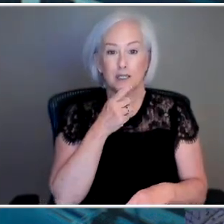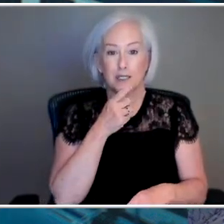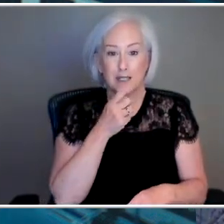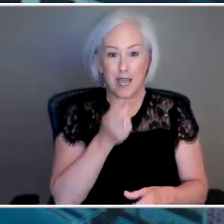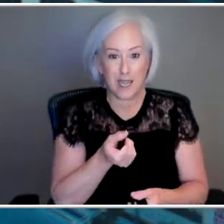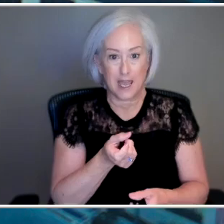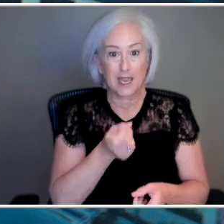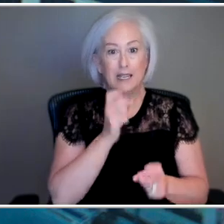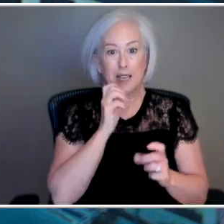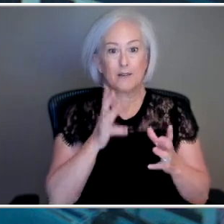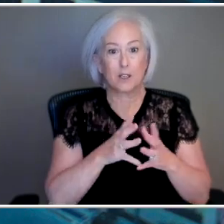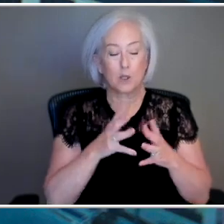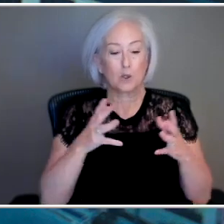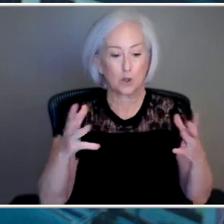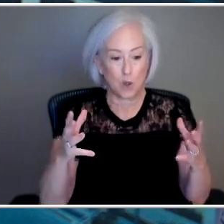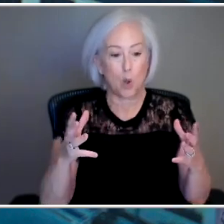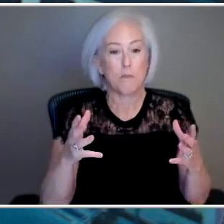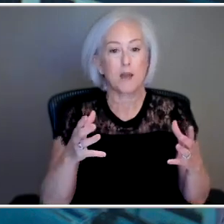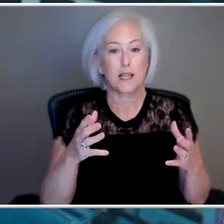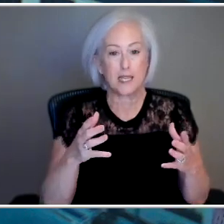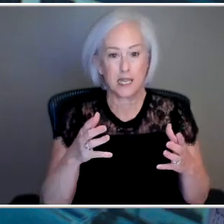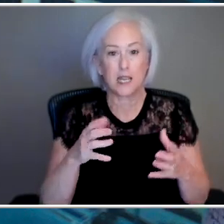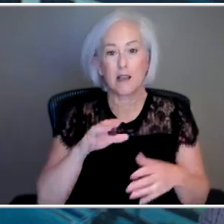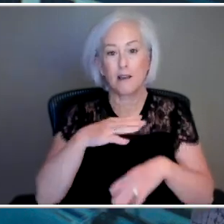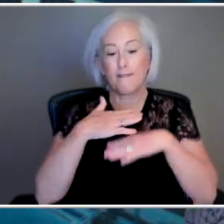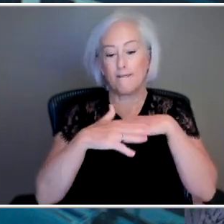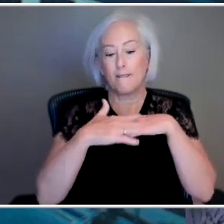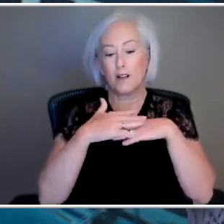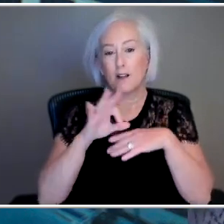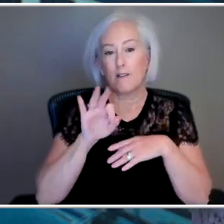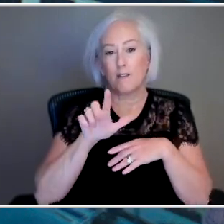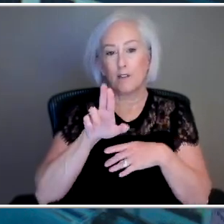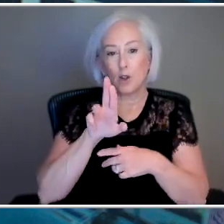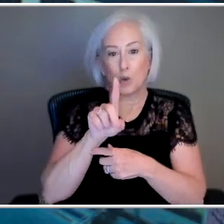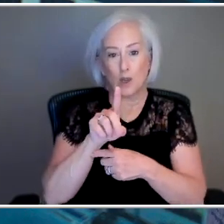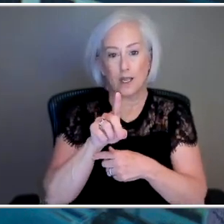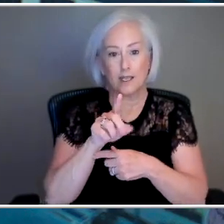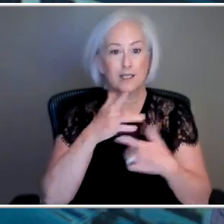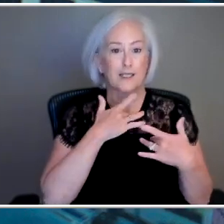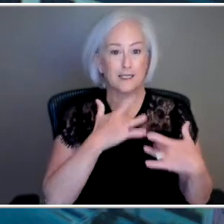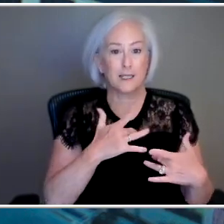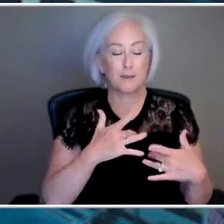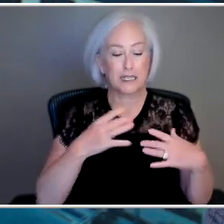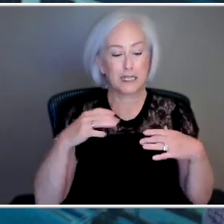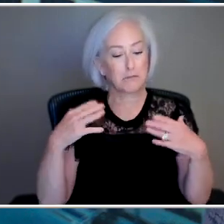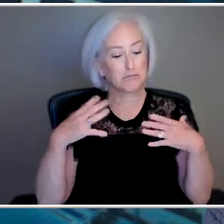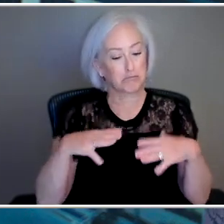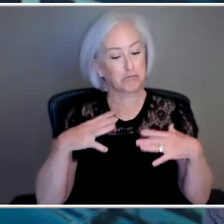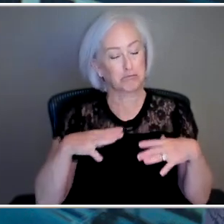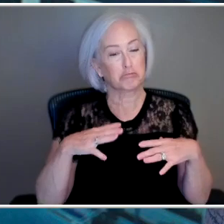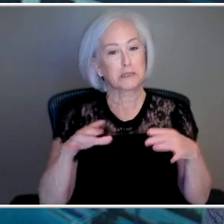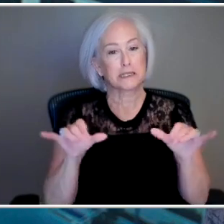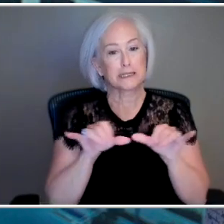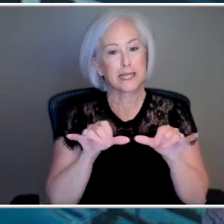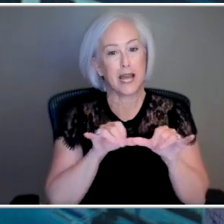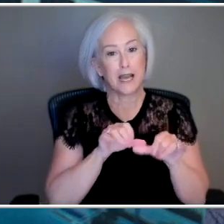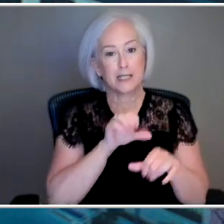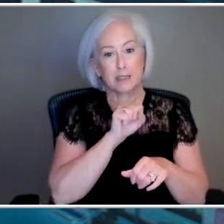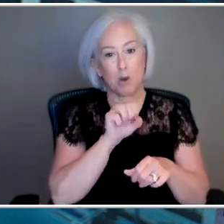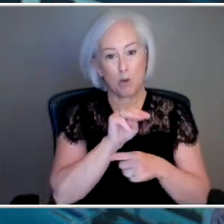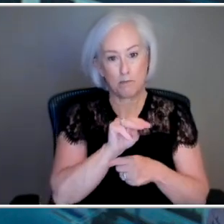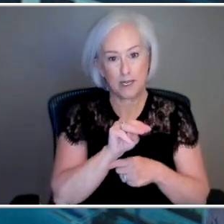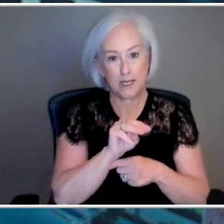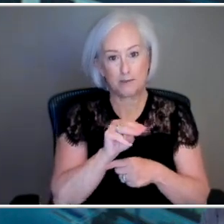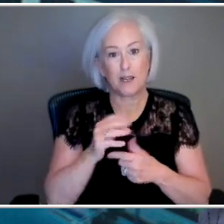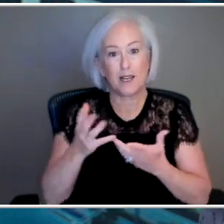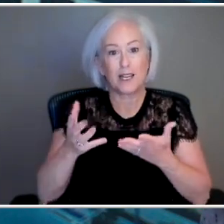When he got there, he was wearing like a size small medium, and he wanted to wear regular clothes. He didn't want the